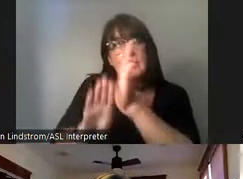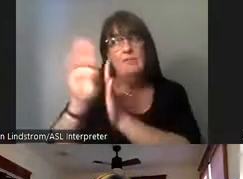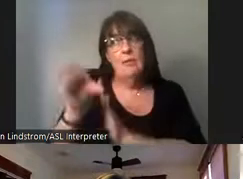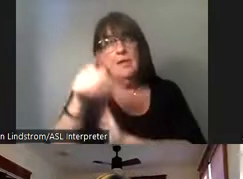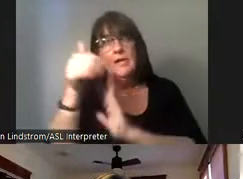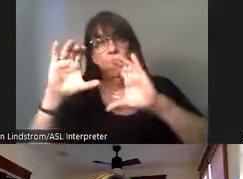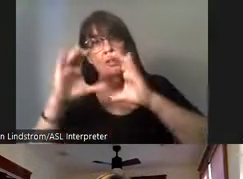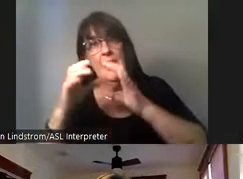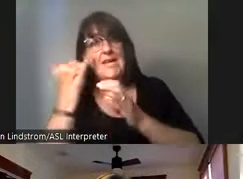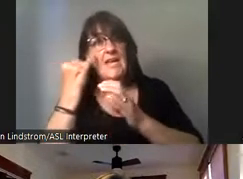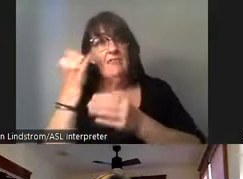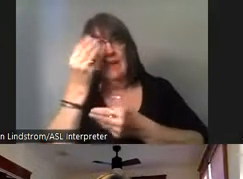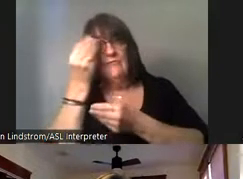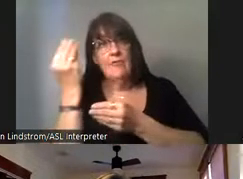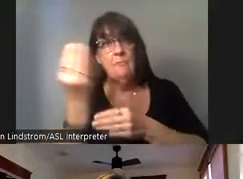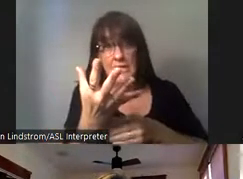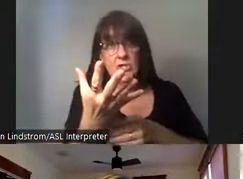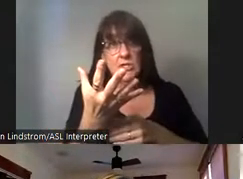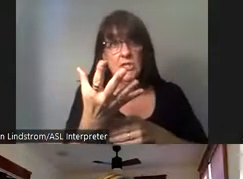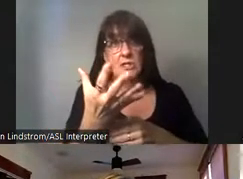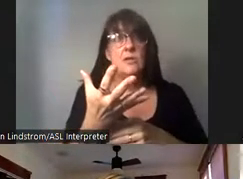there's information that is